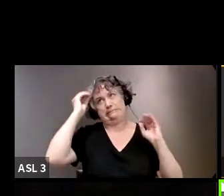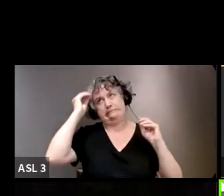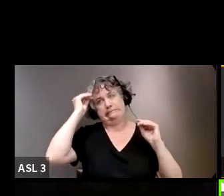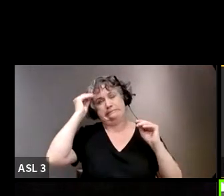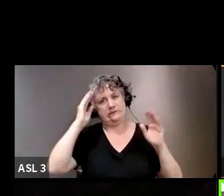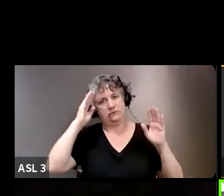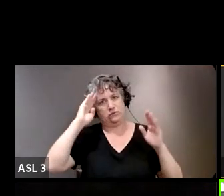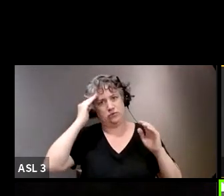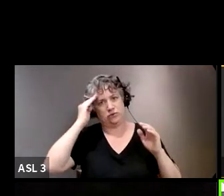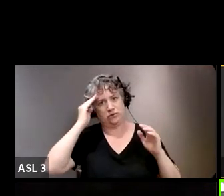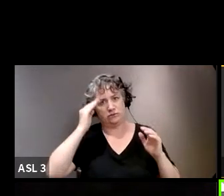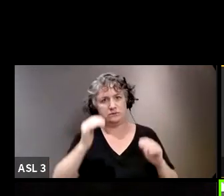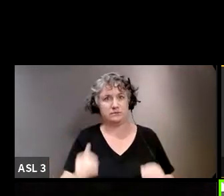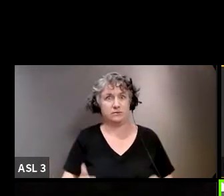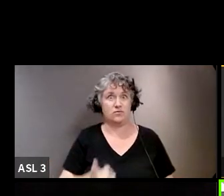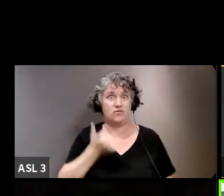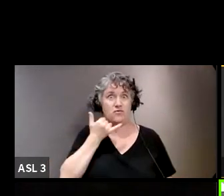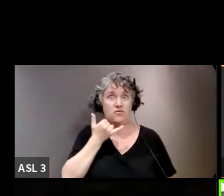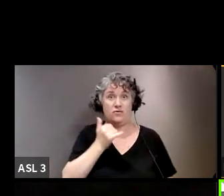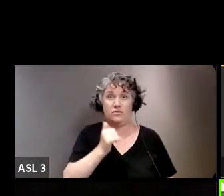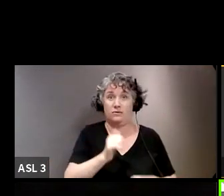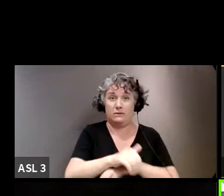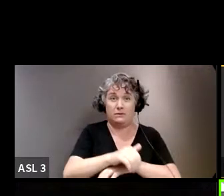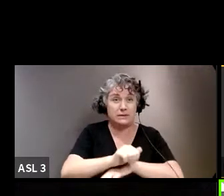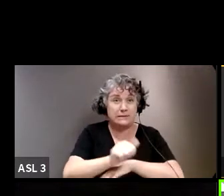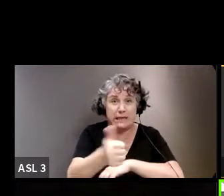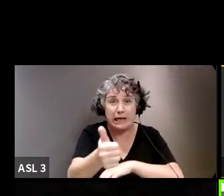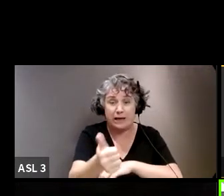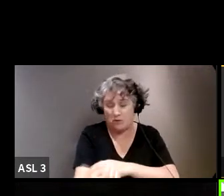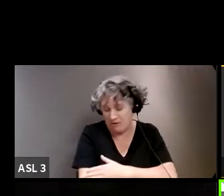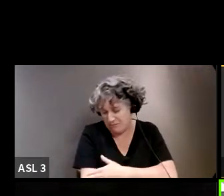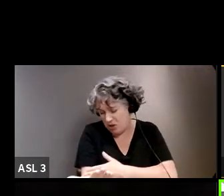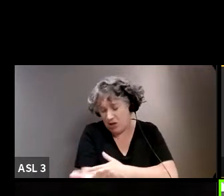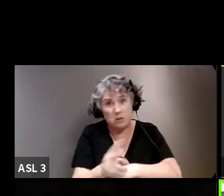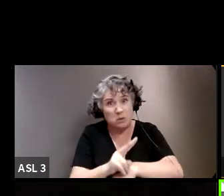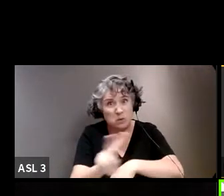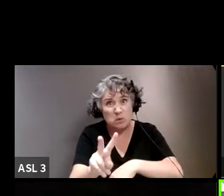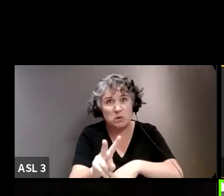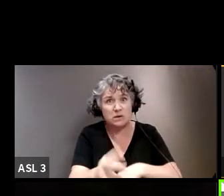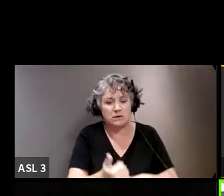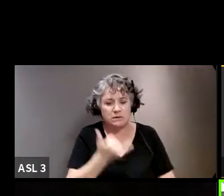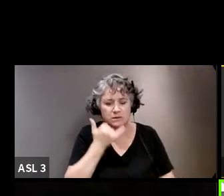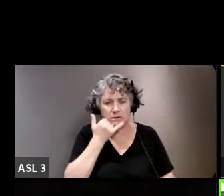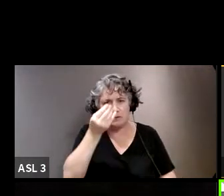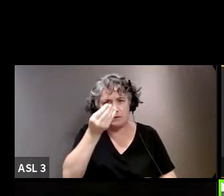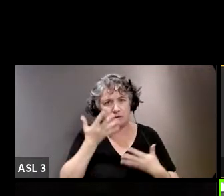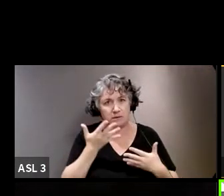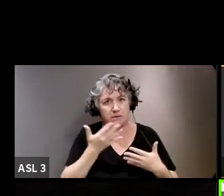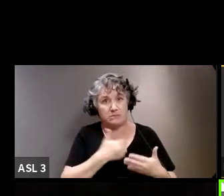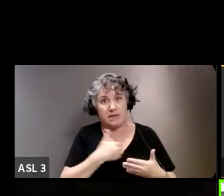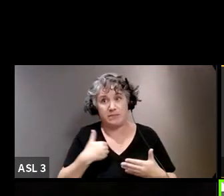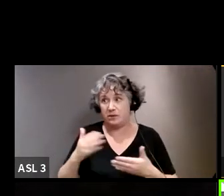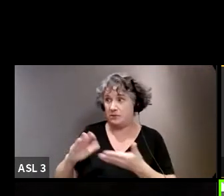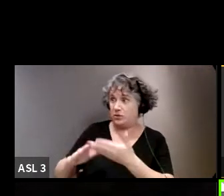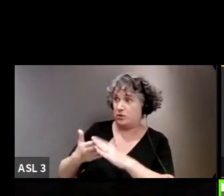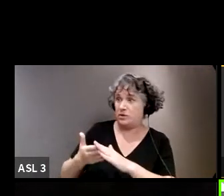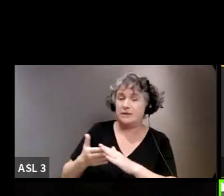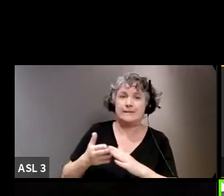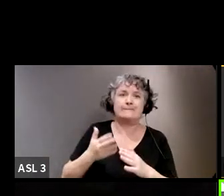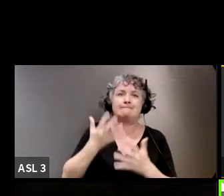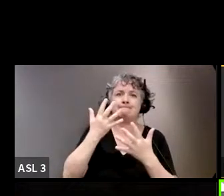phone call that comes in at ten o'clock or two o'clock in the morning is going to be a call where there's a member of the community tragically